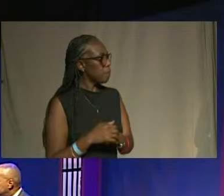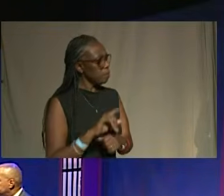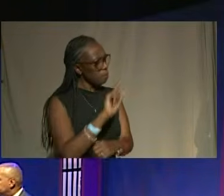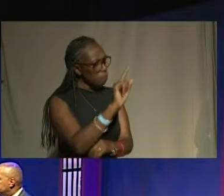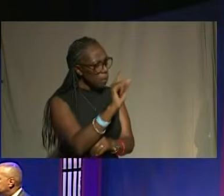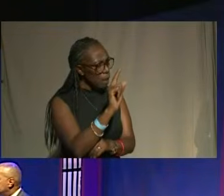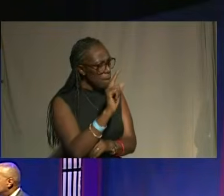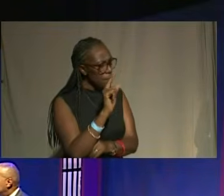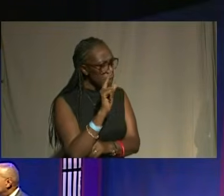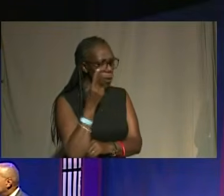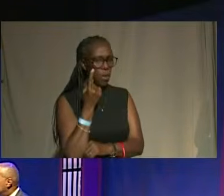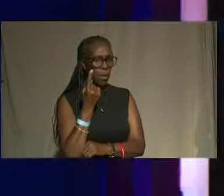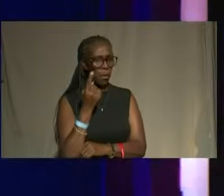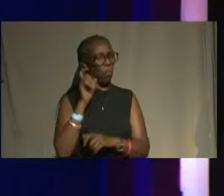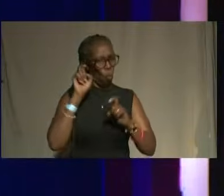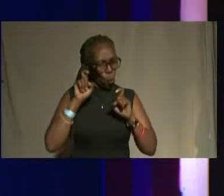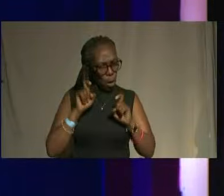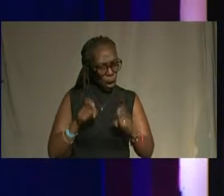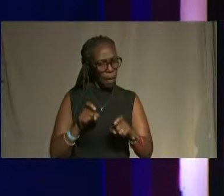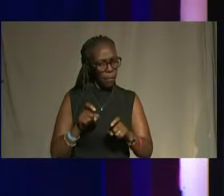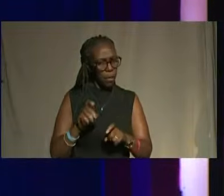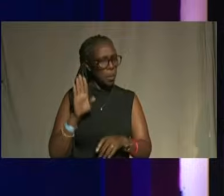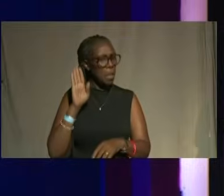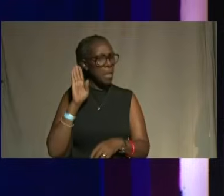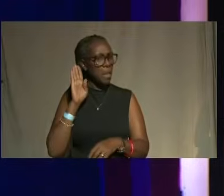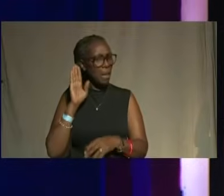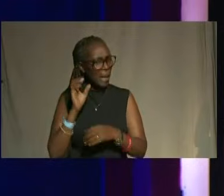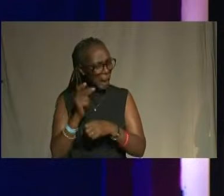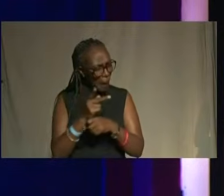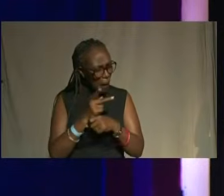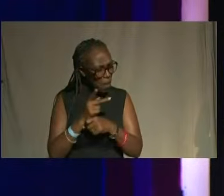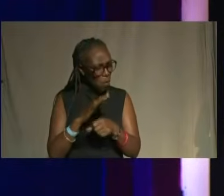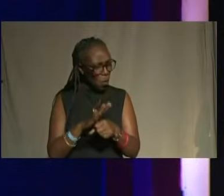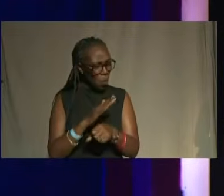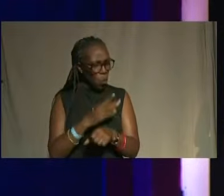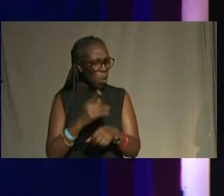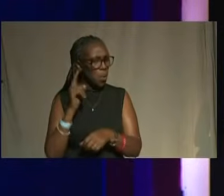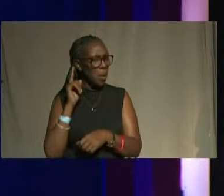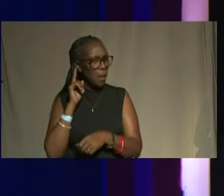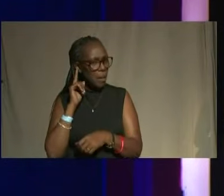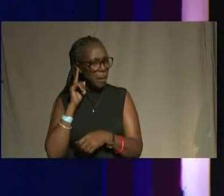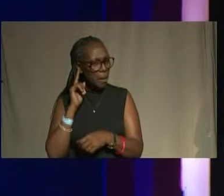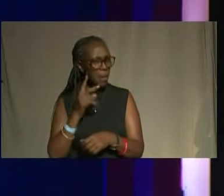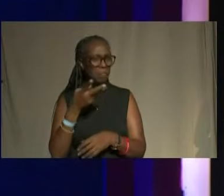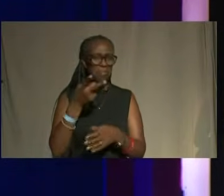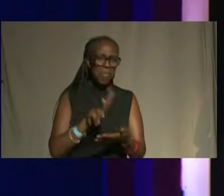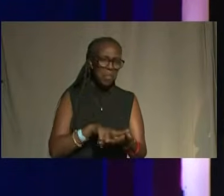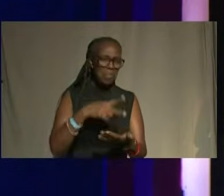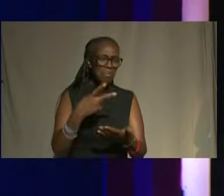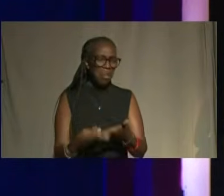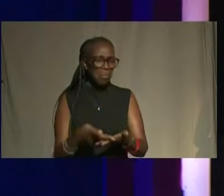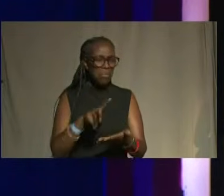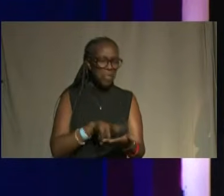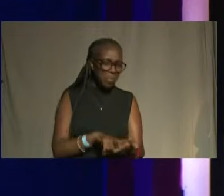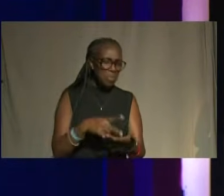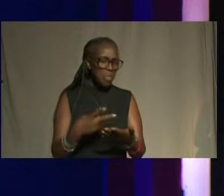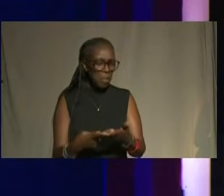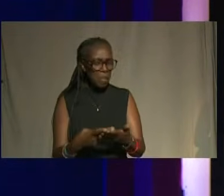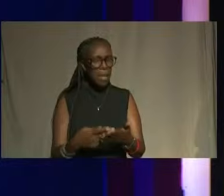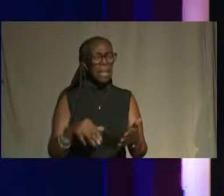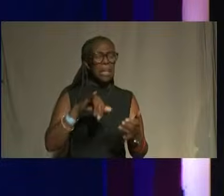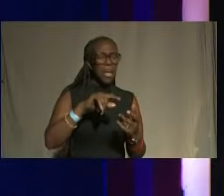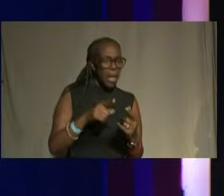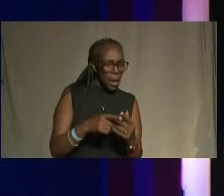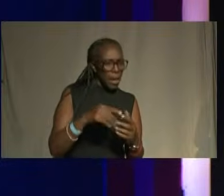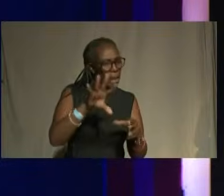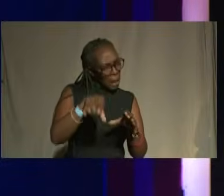be careful about what we hear from that side, because they have been flip-flopping on the issue of income tax